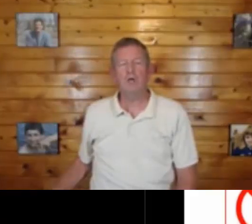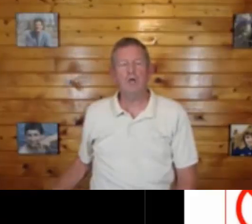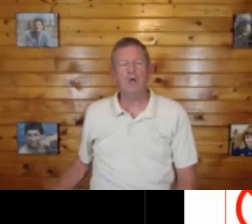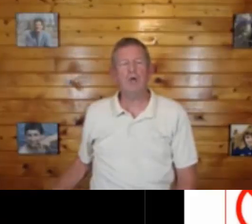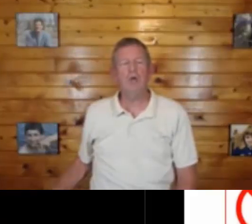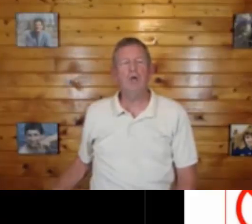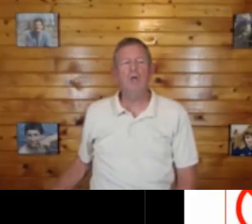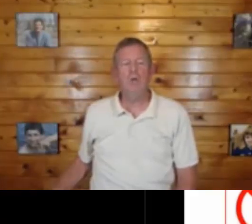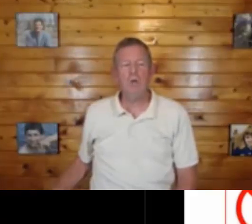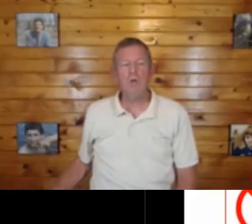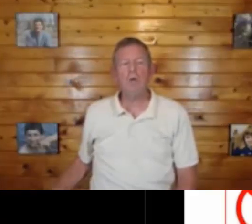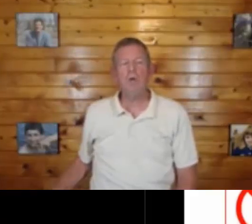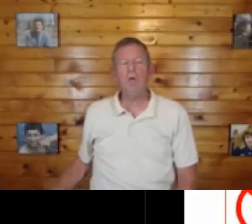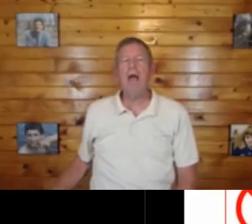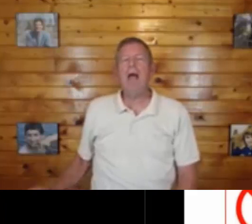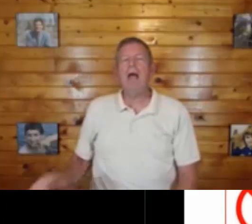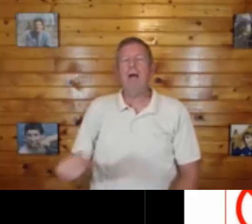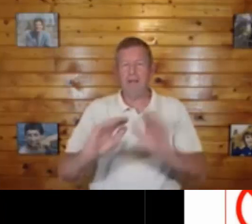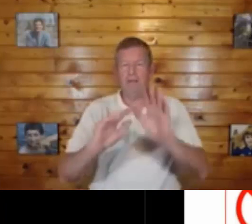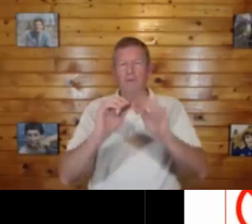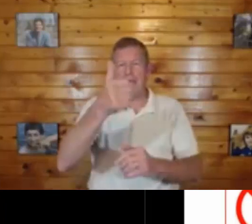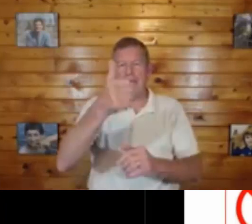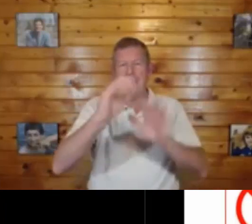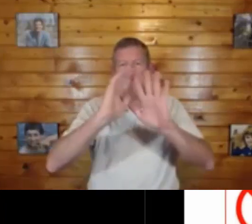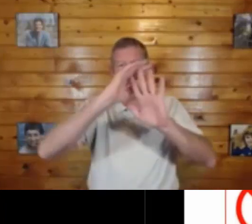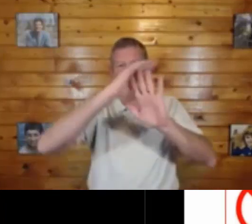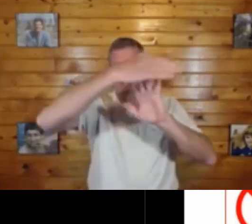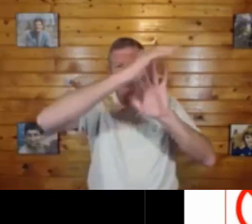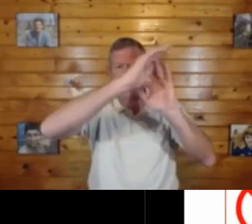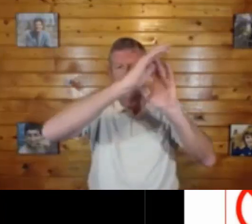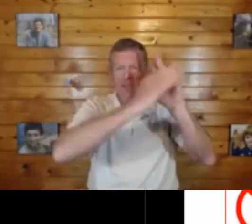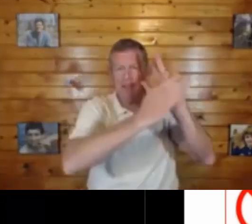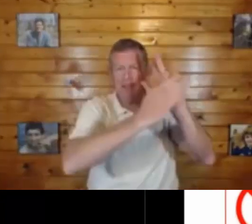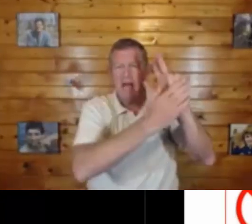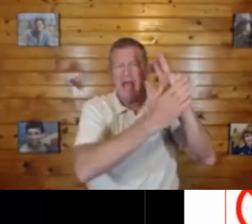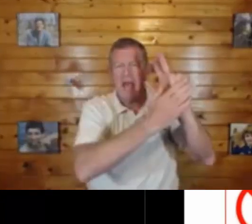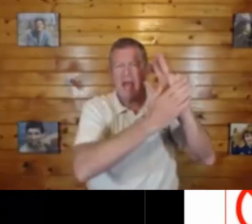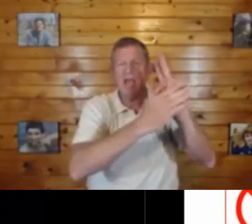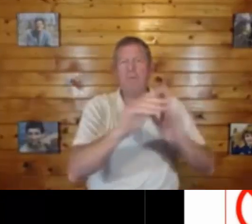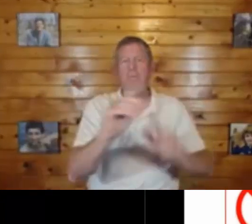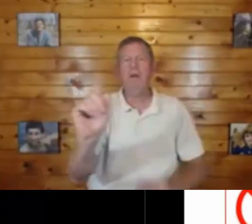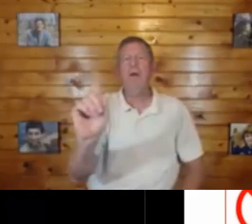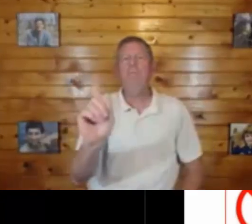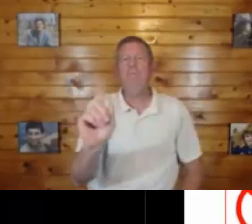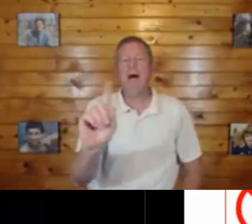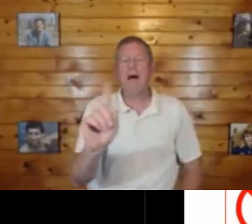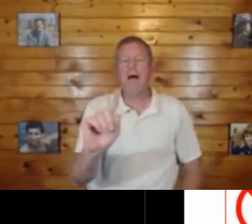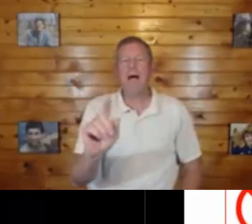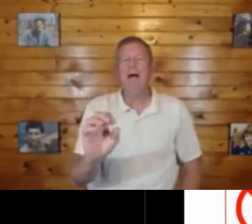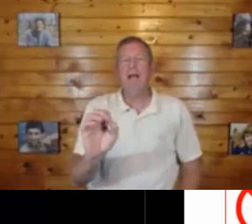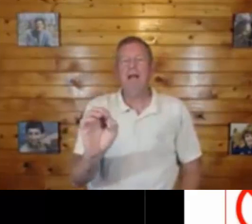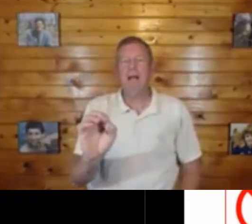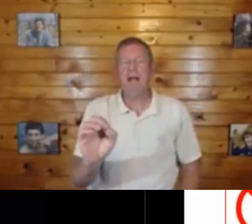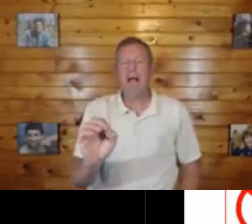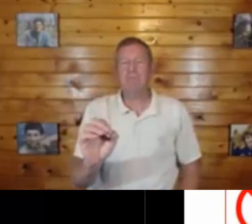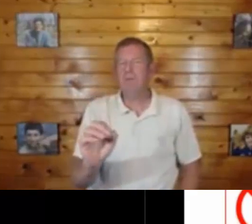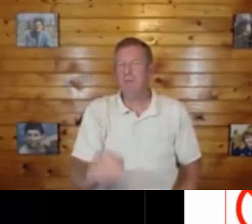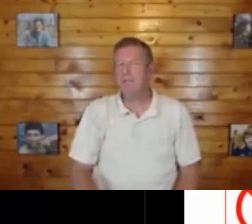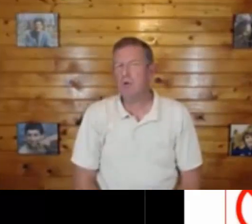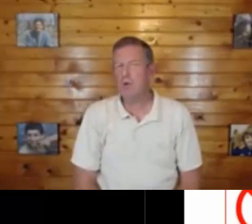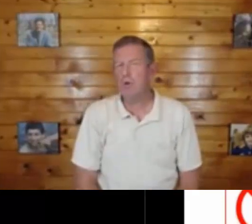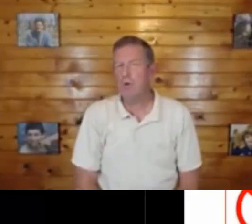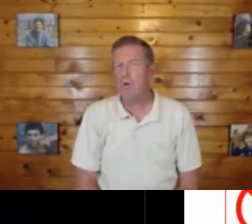Voilà, je ne, et the verb aimer, chop it, aime pas la glace.